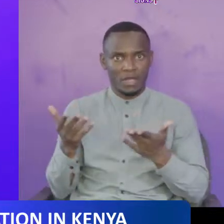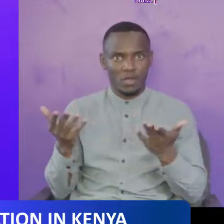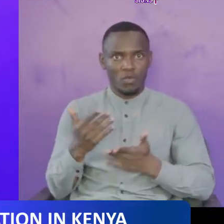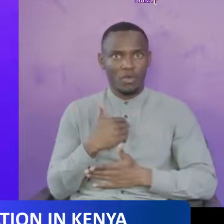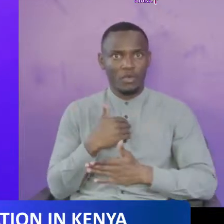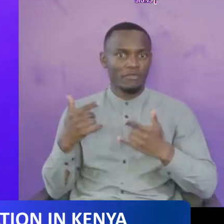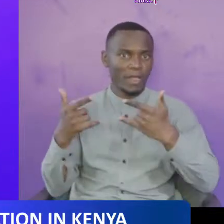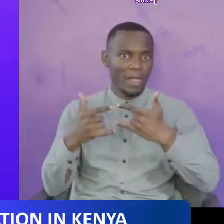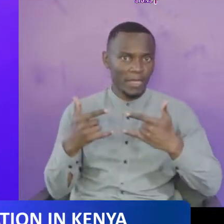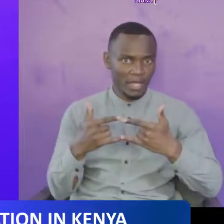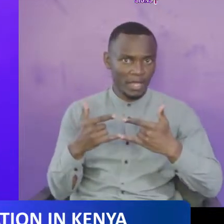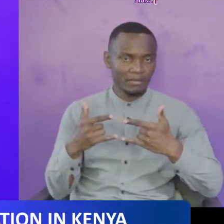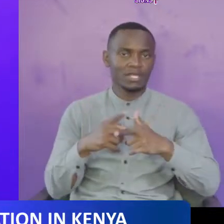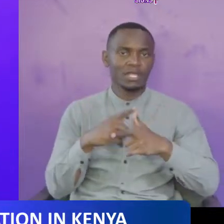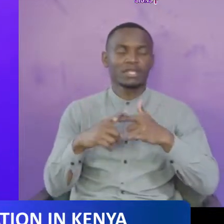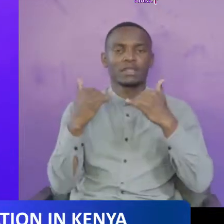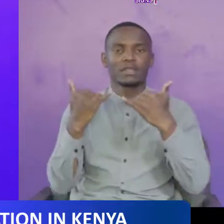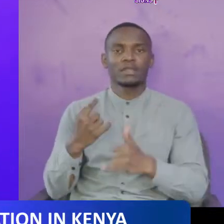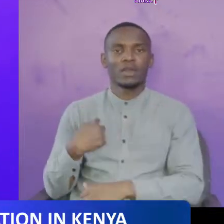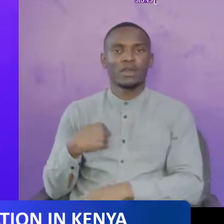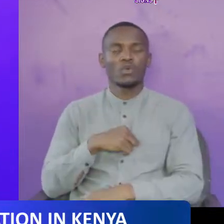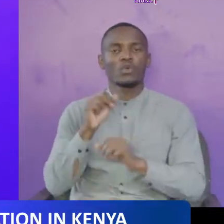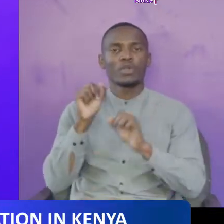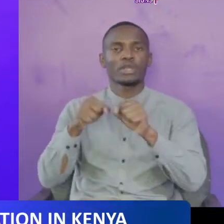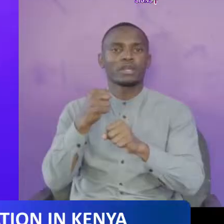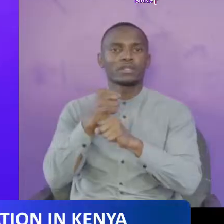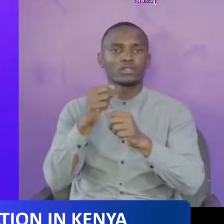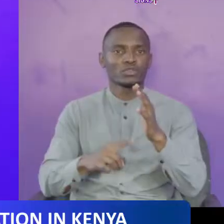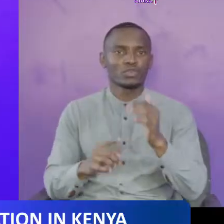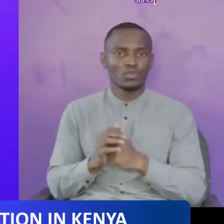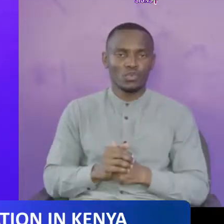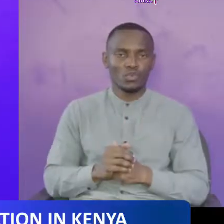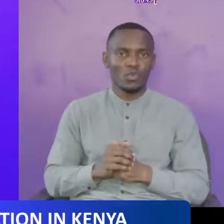to meet that need and bridge that gap.